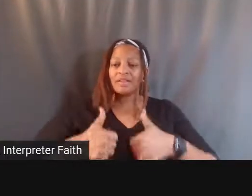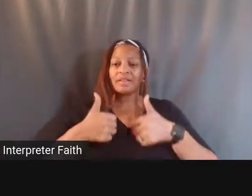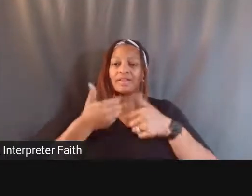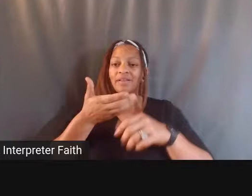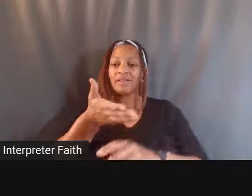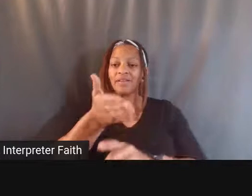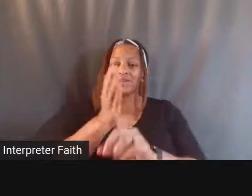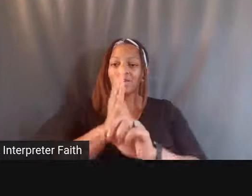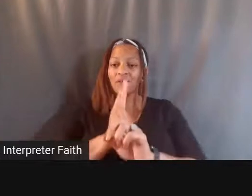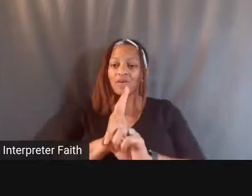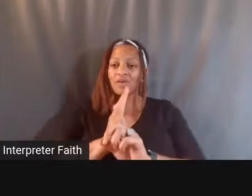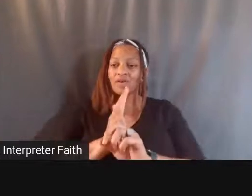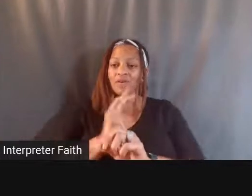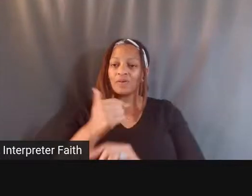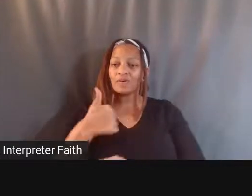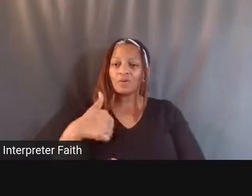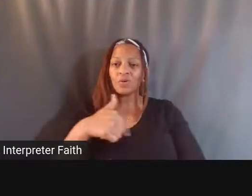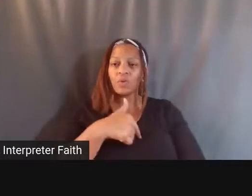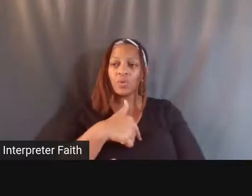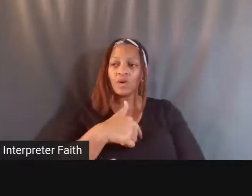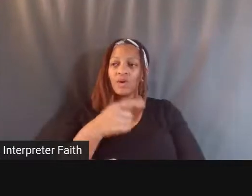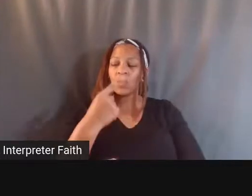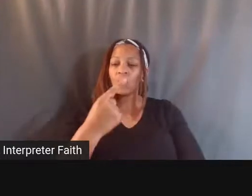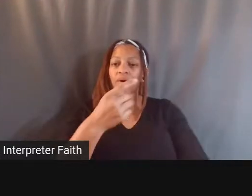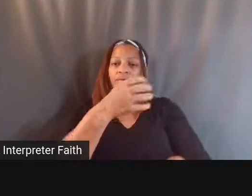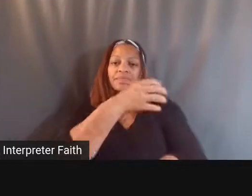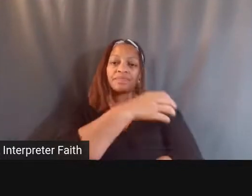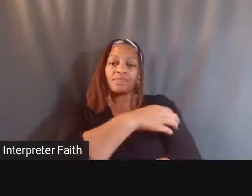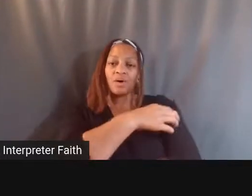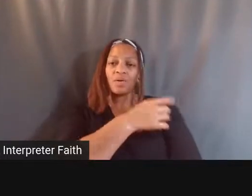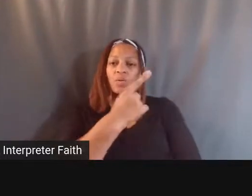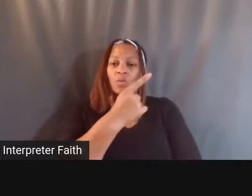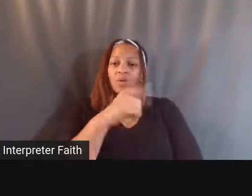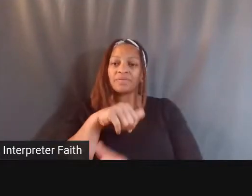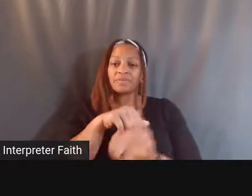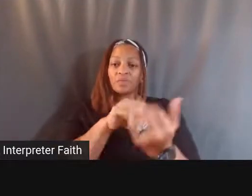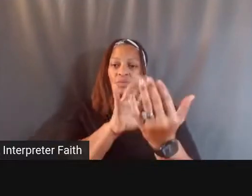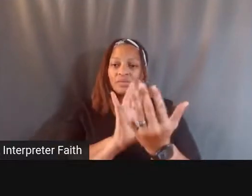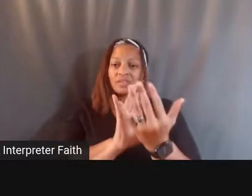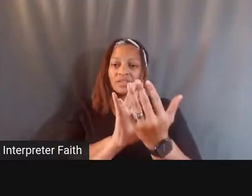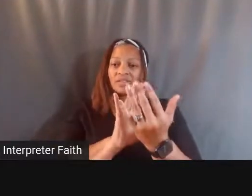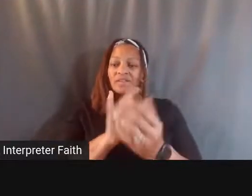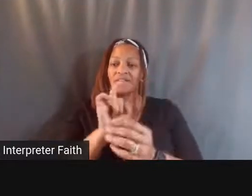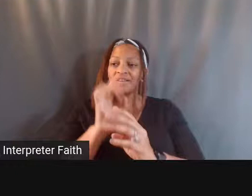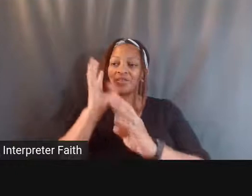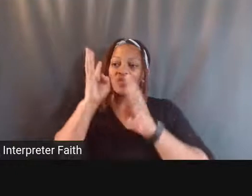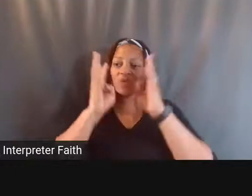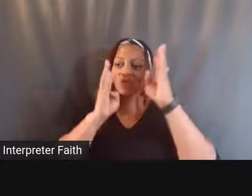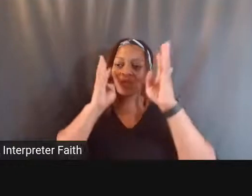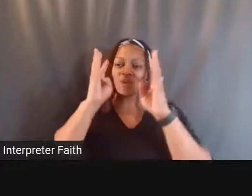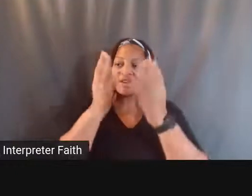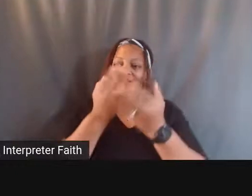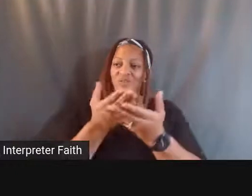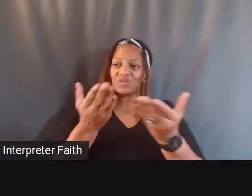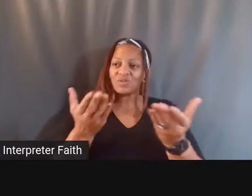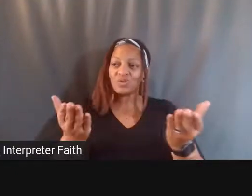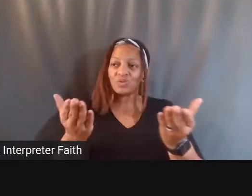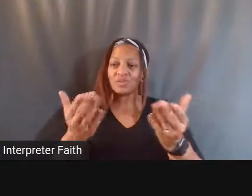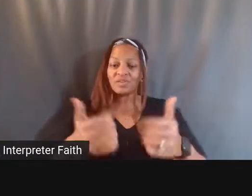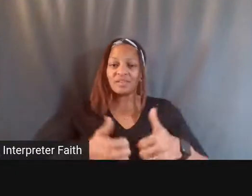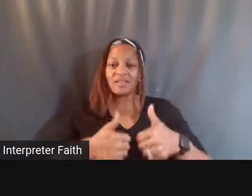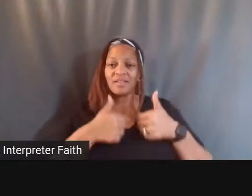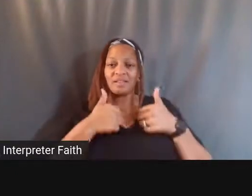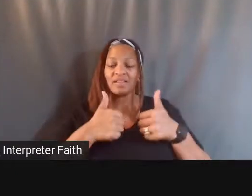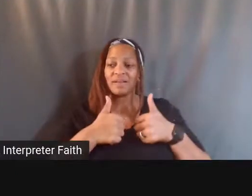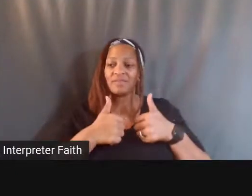are, this one power, this one presence, this creative source and life